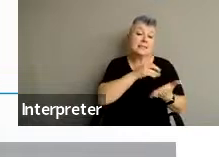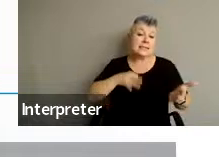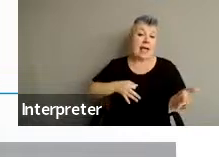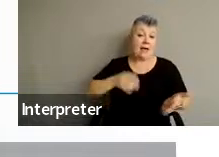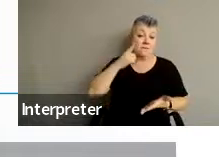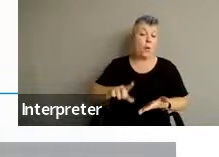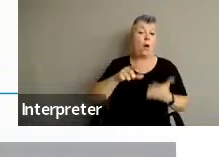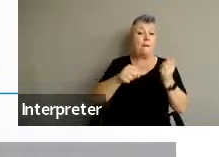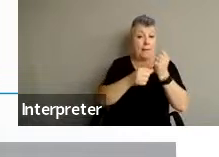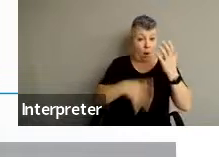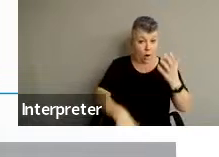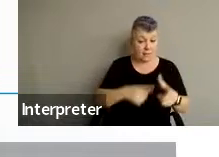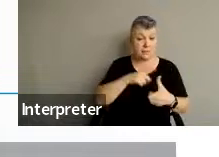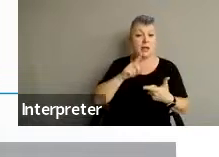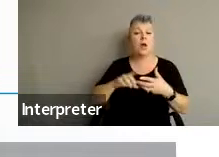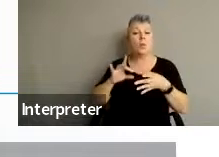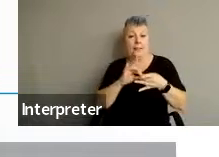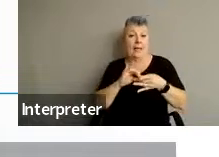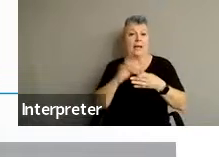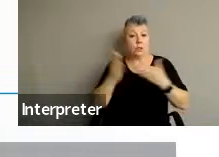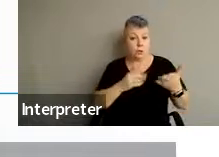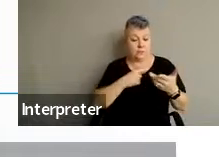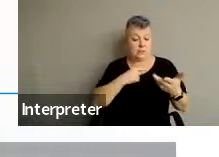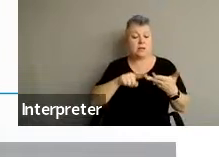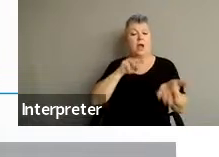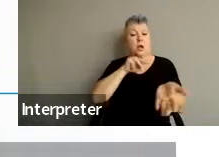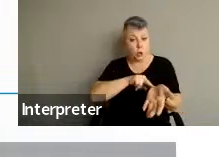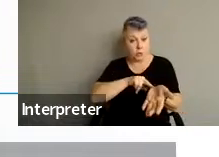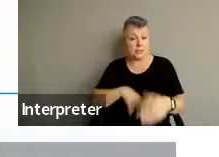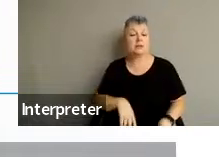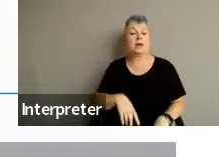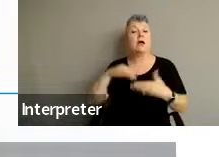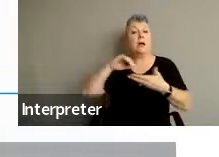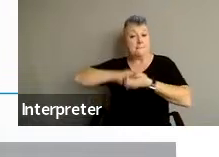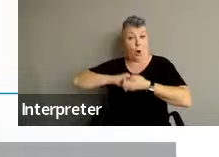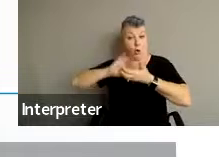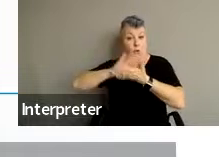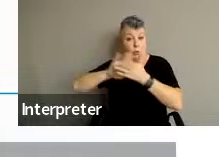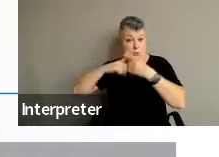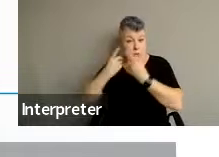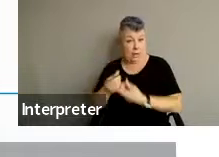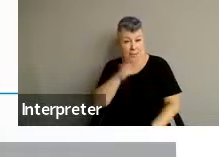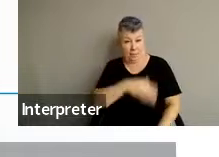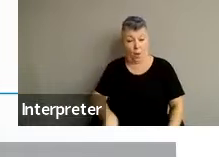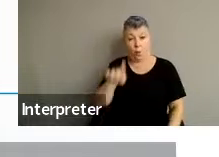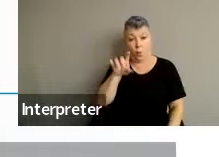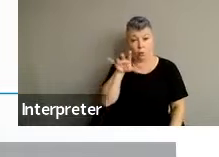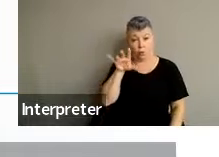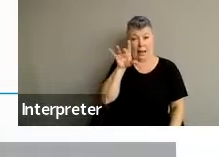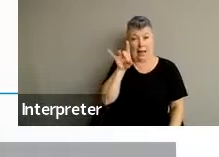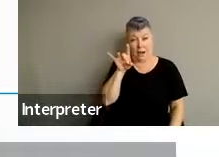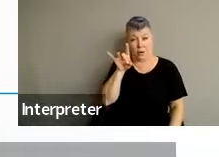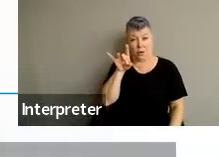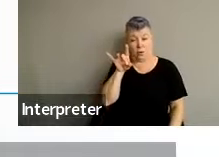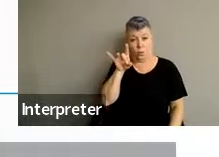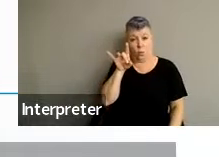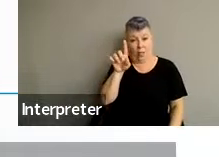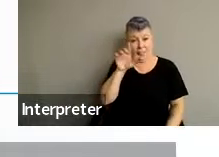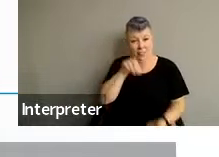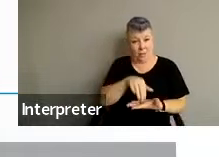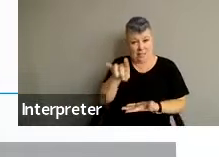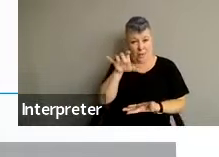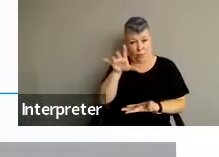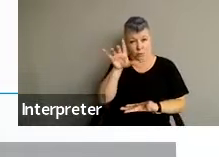related service and nurses. Partner school district roughly had about 1,823 students. And